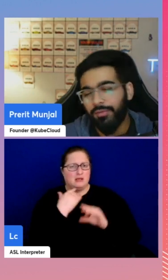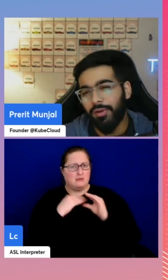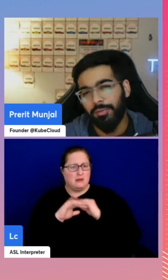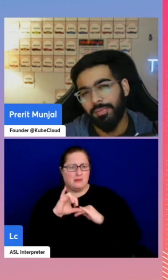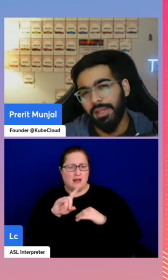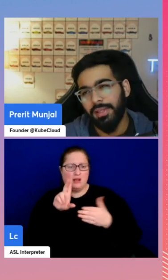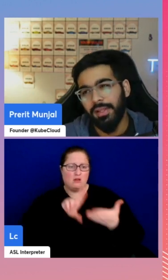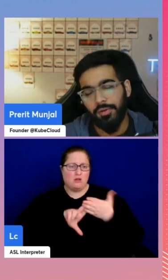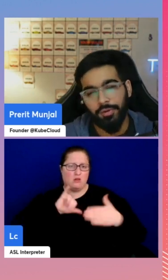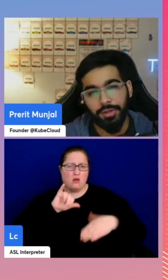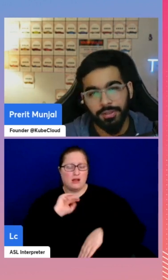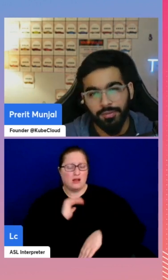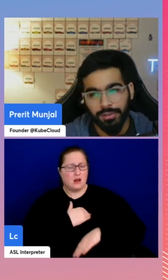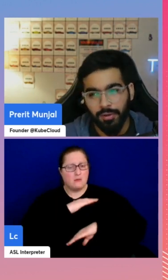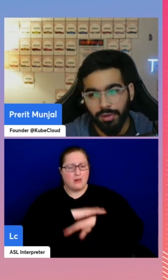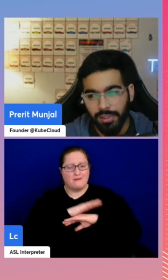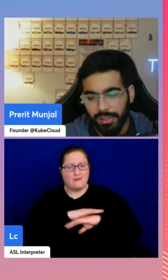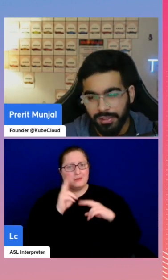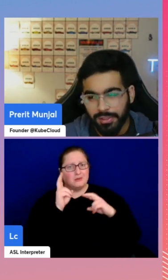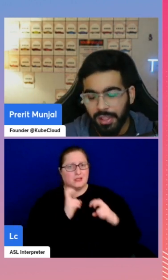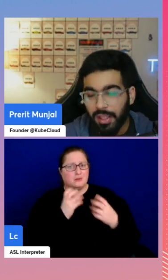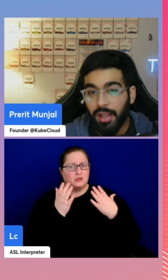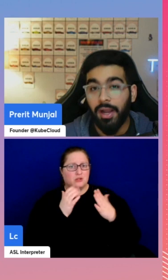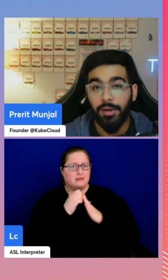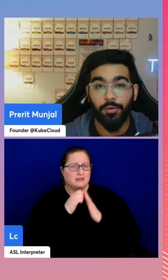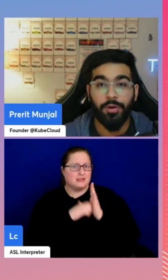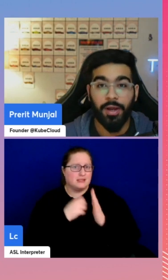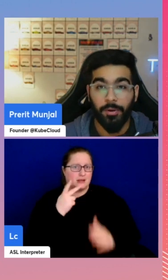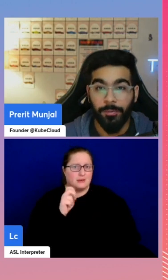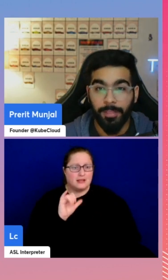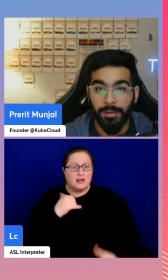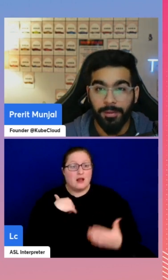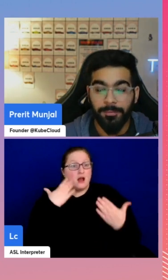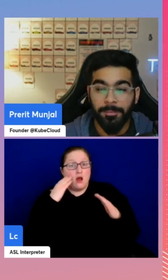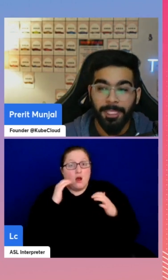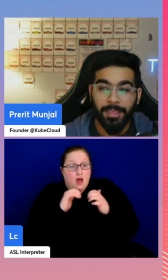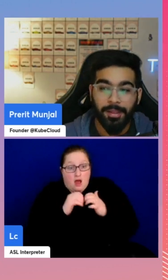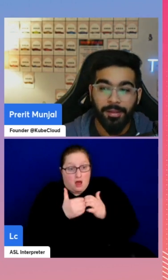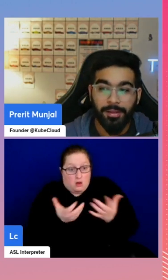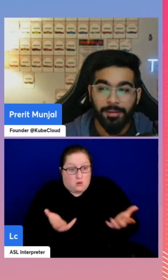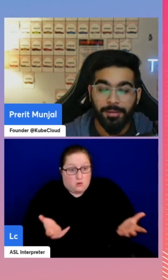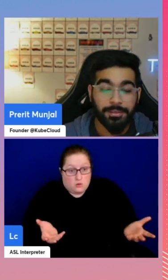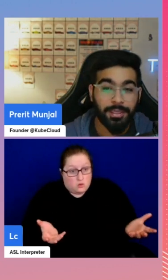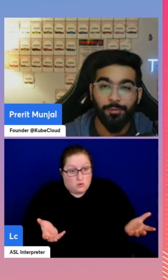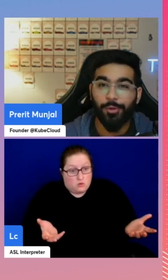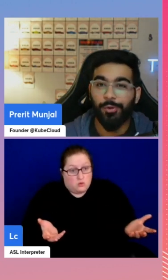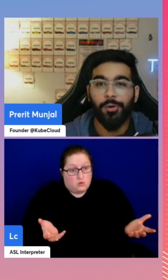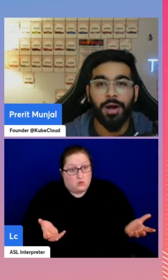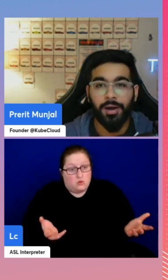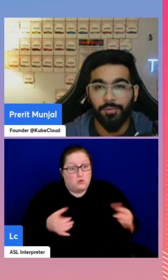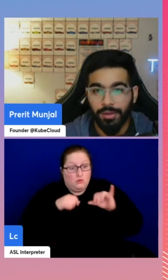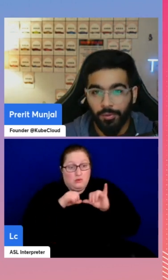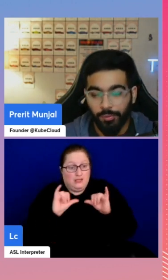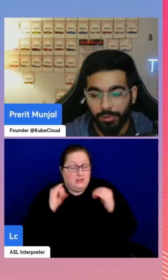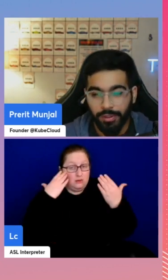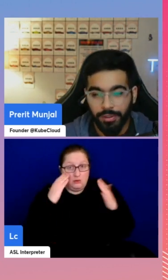our platform, then they downloaded service account keys. I don't know how. Okay, Still we don't know how they